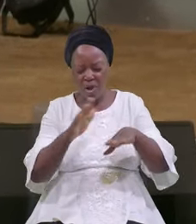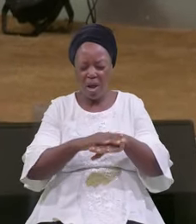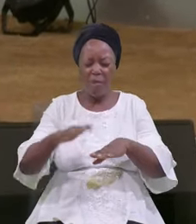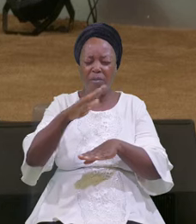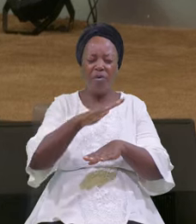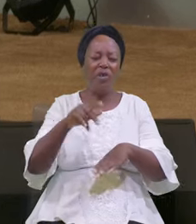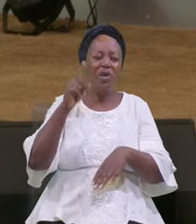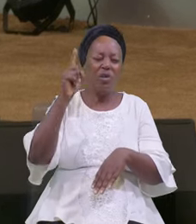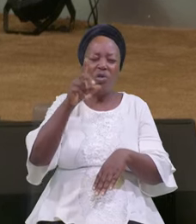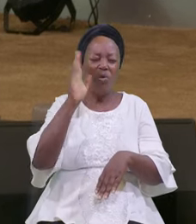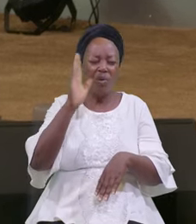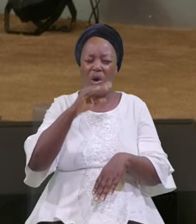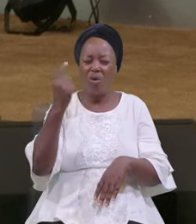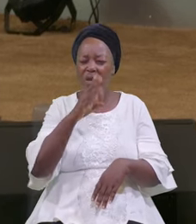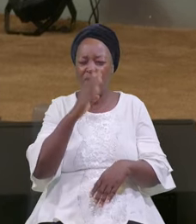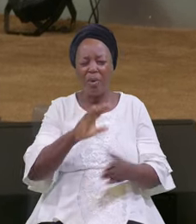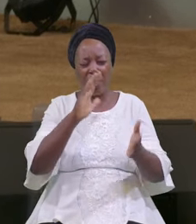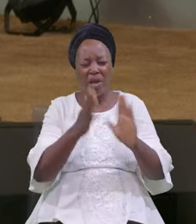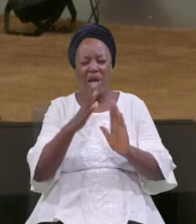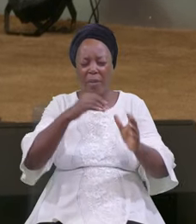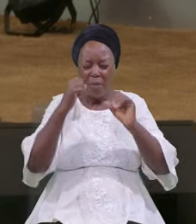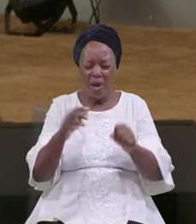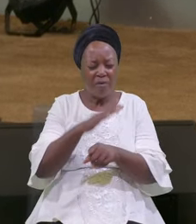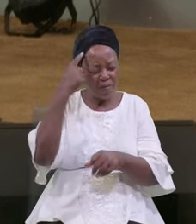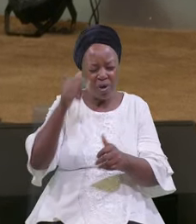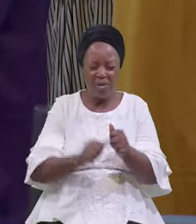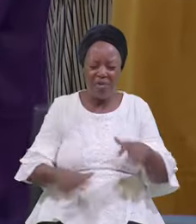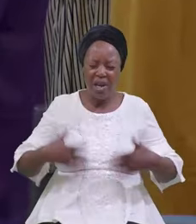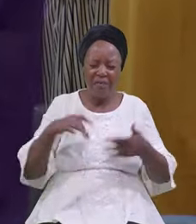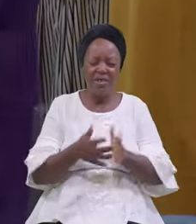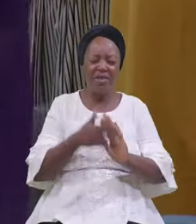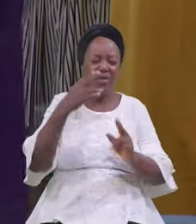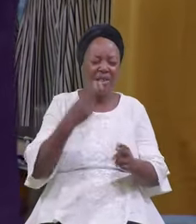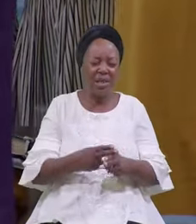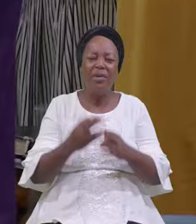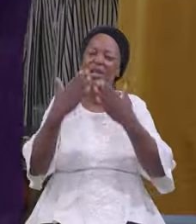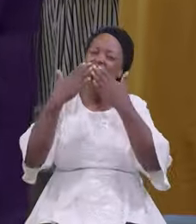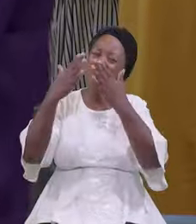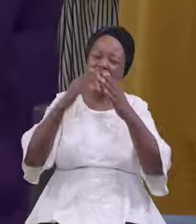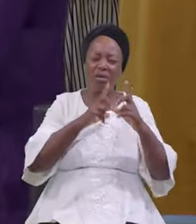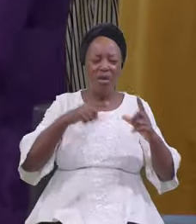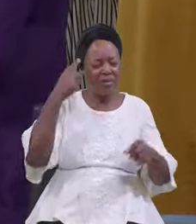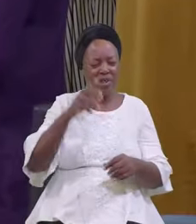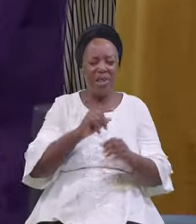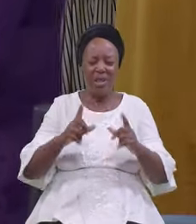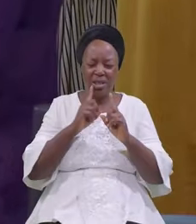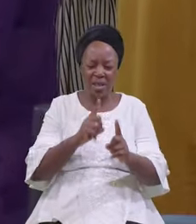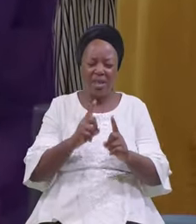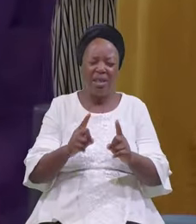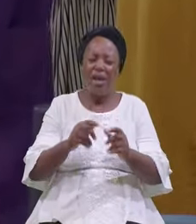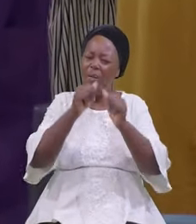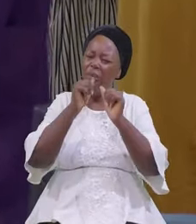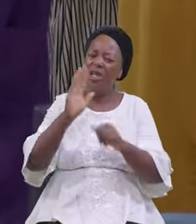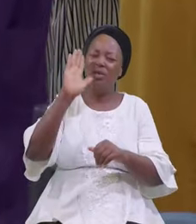present and powerful for every life in Jesus' name. Thank you, Lord, for the answer. Bless